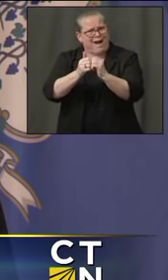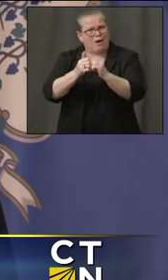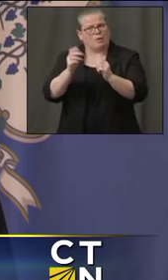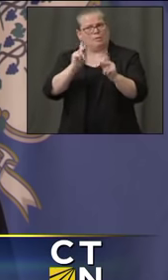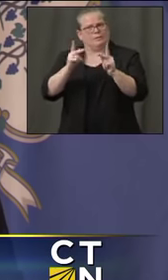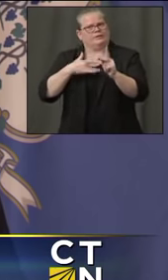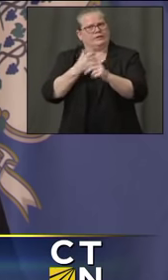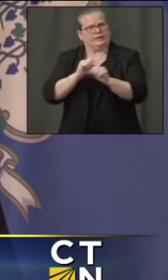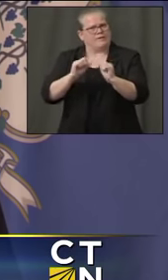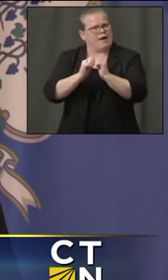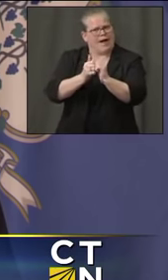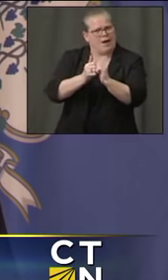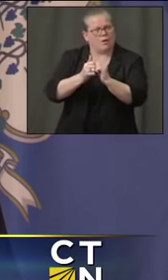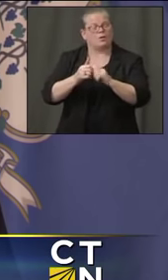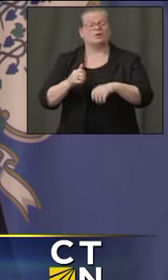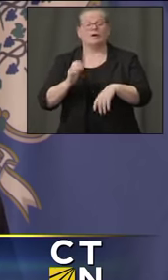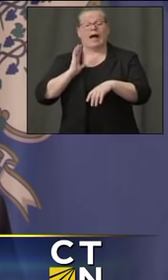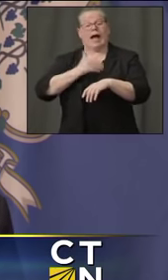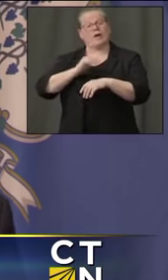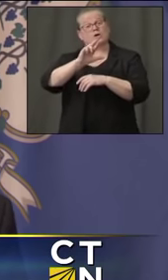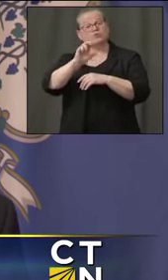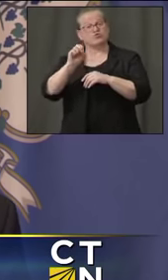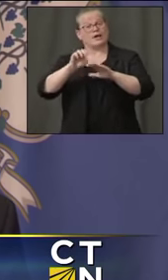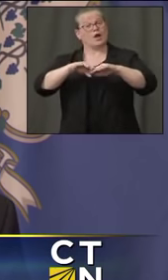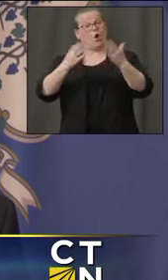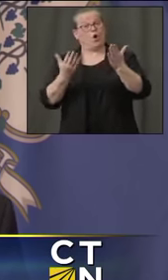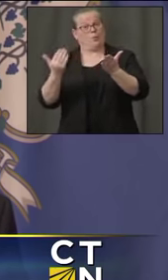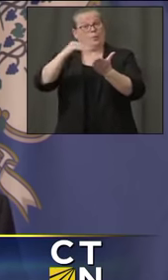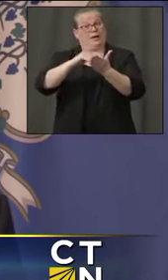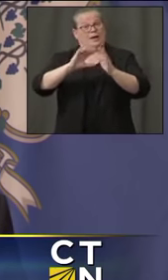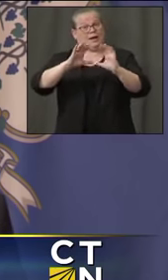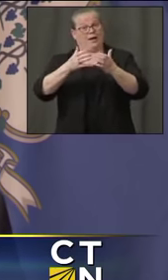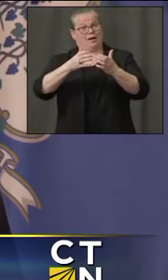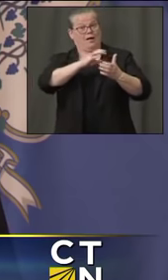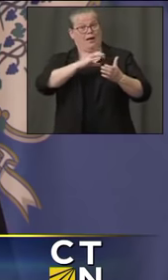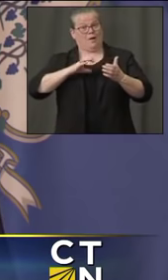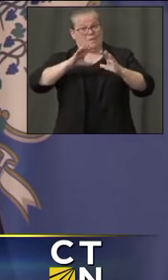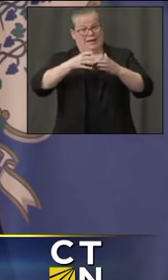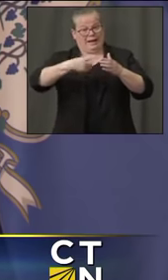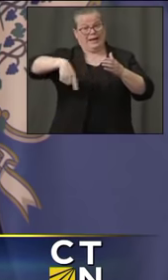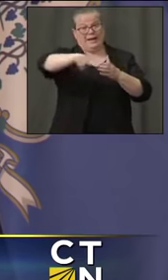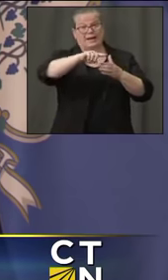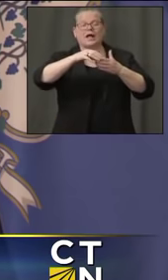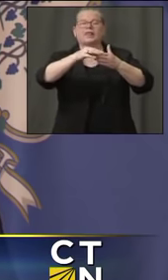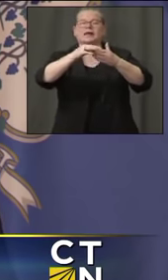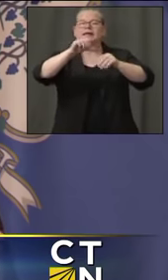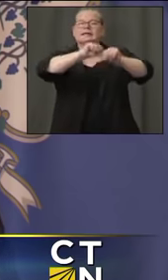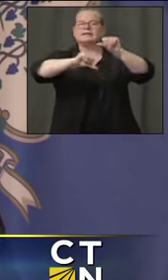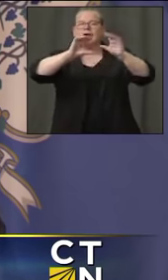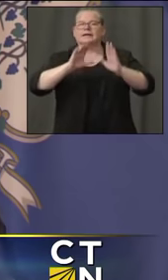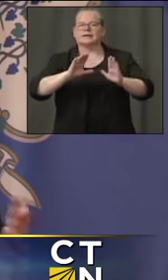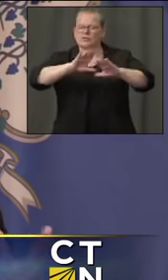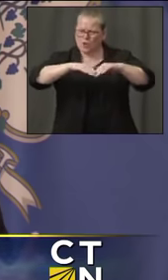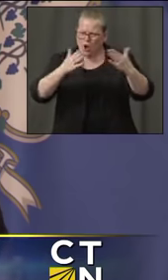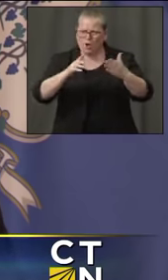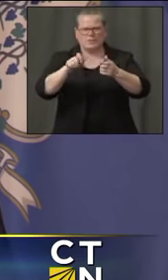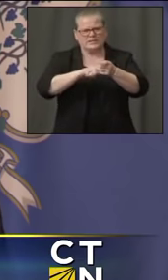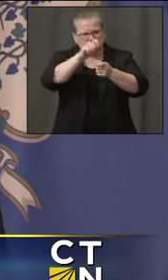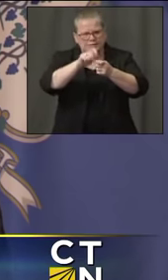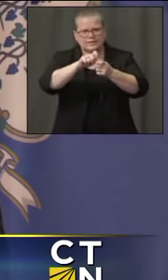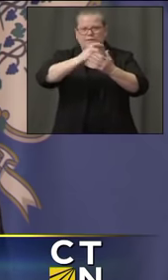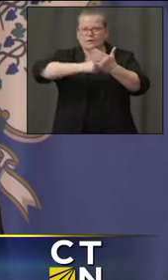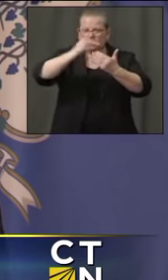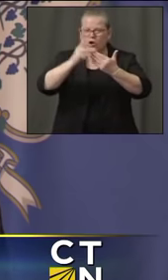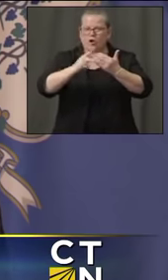Connecticut Committee, with the lead scientists we could, very specific metrics on what we thought it would take to keep us safe, make sure we